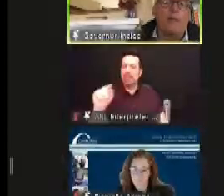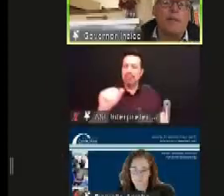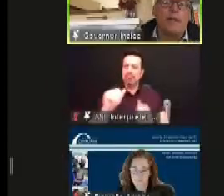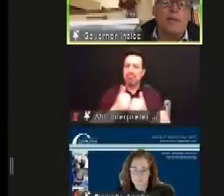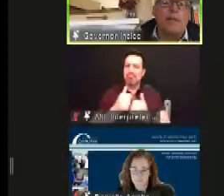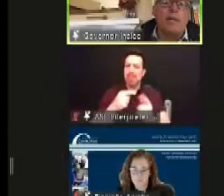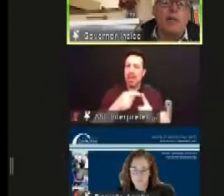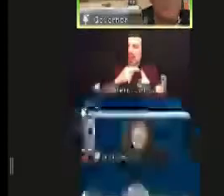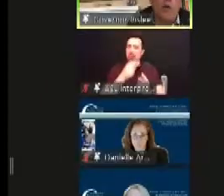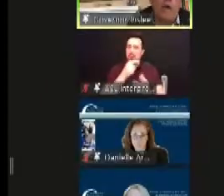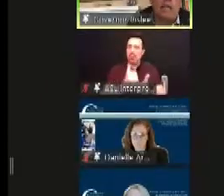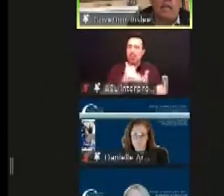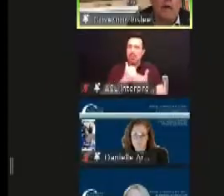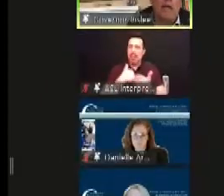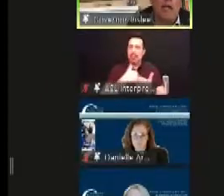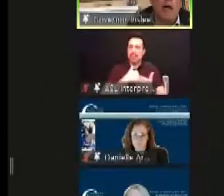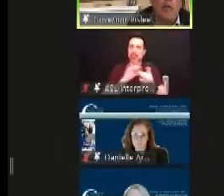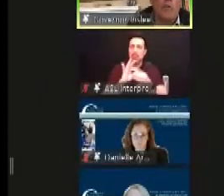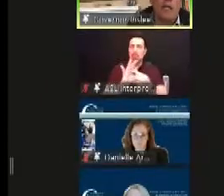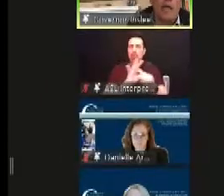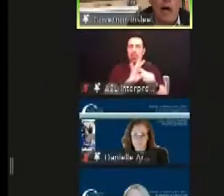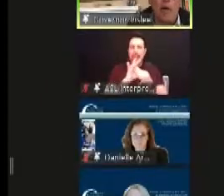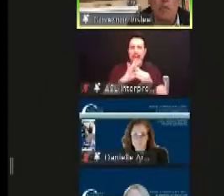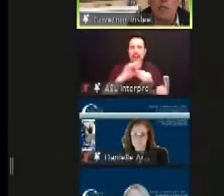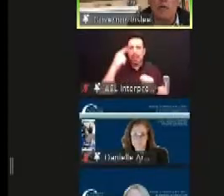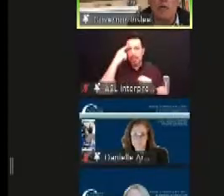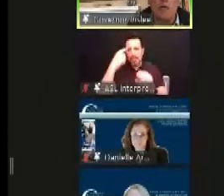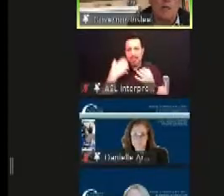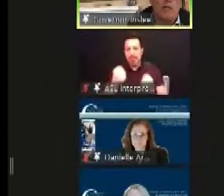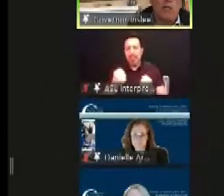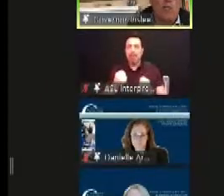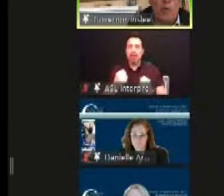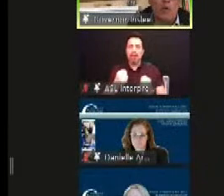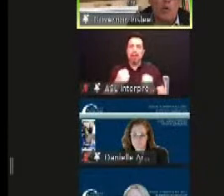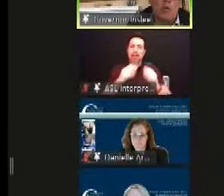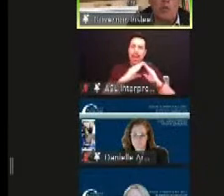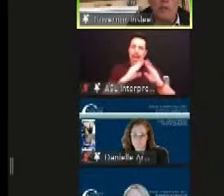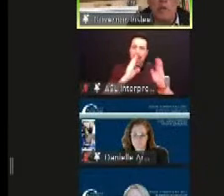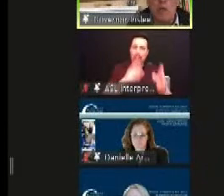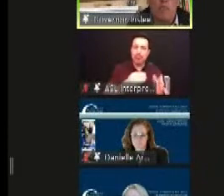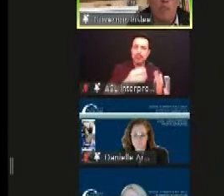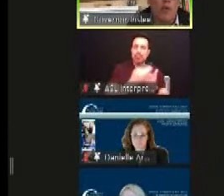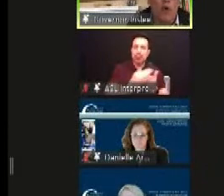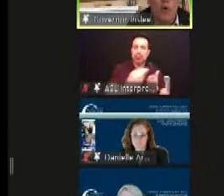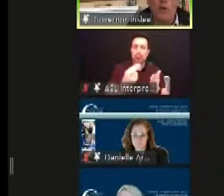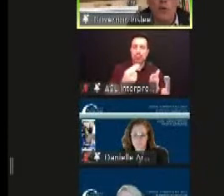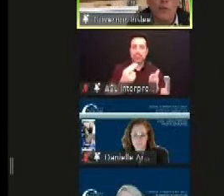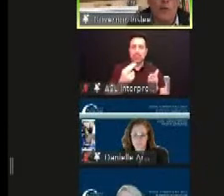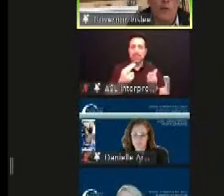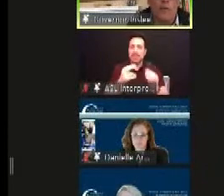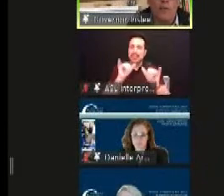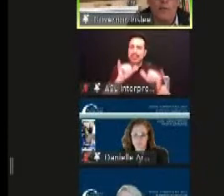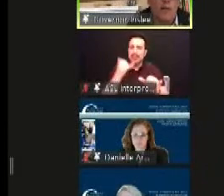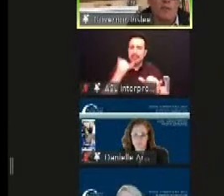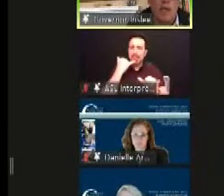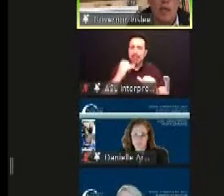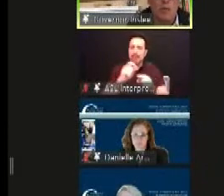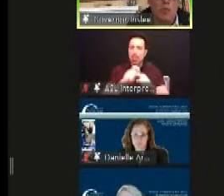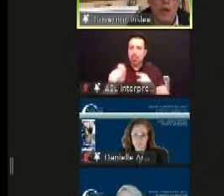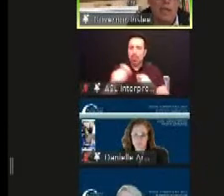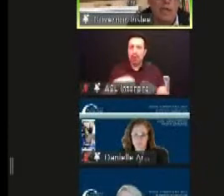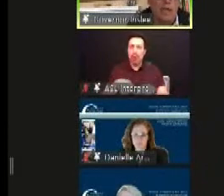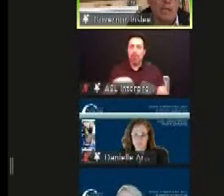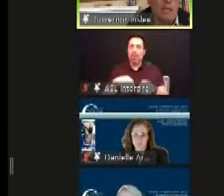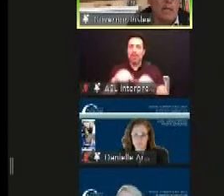us coordinate the mental health and the housing resources on the same phone call or the same